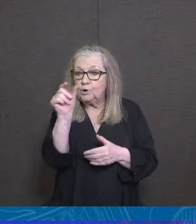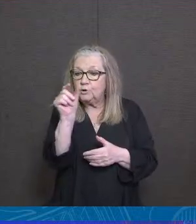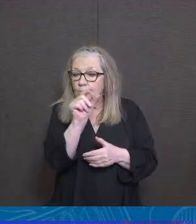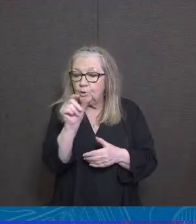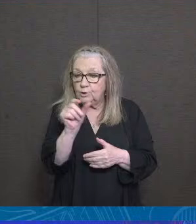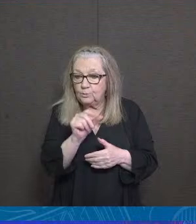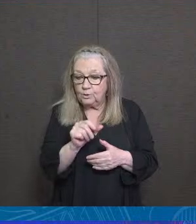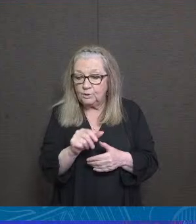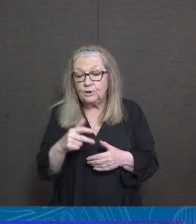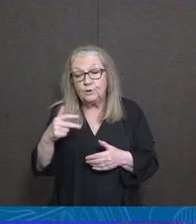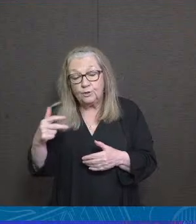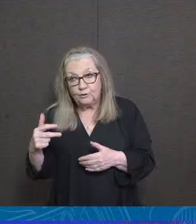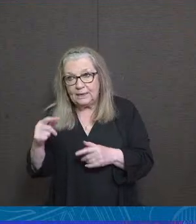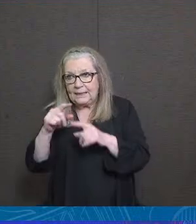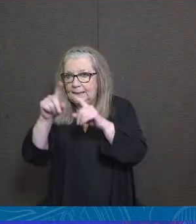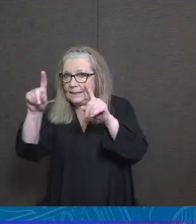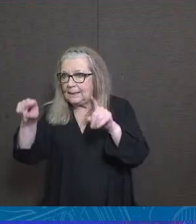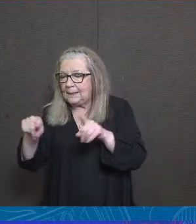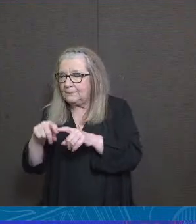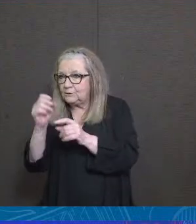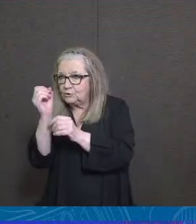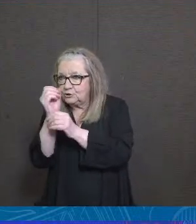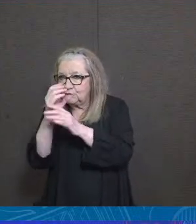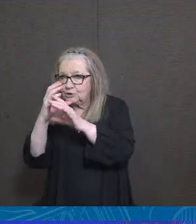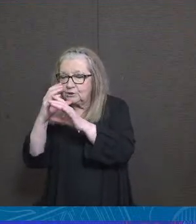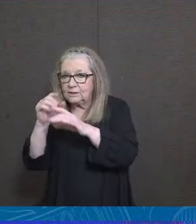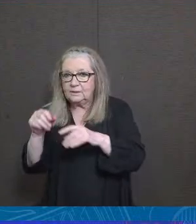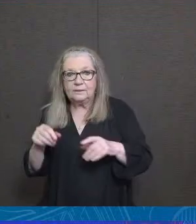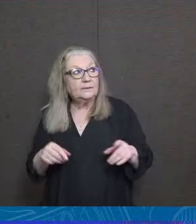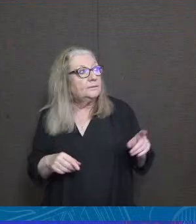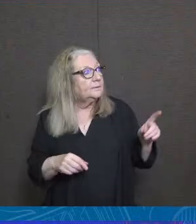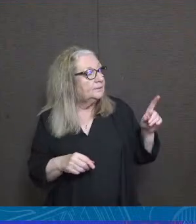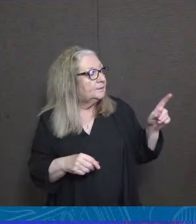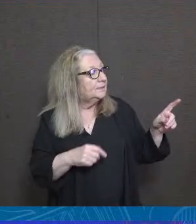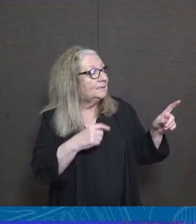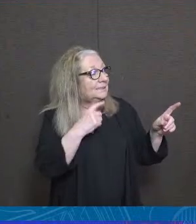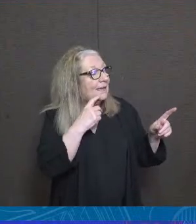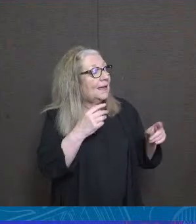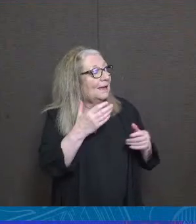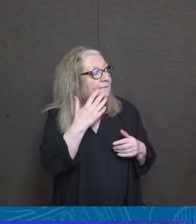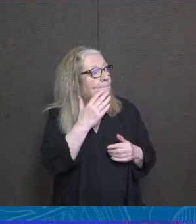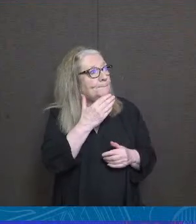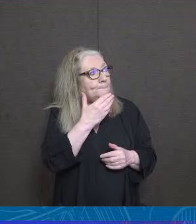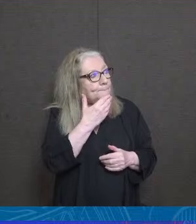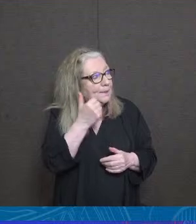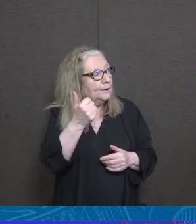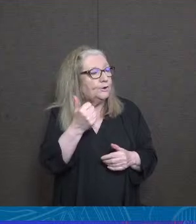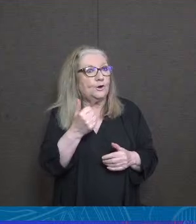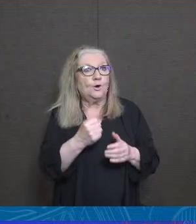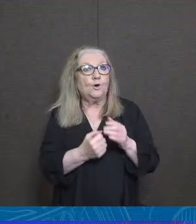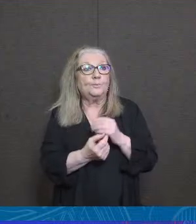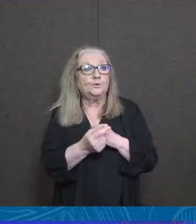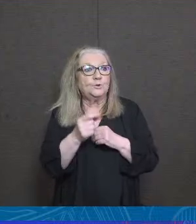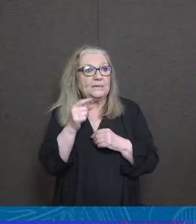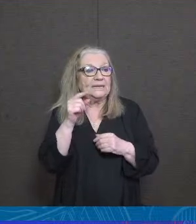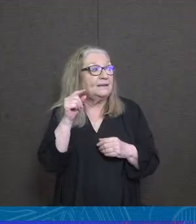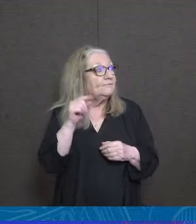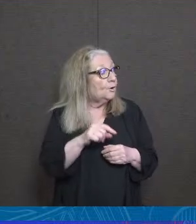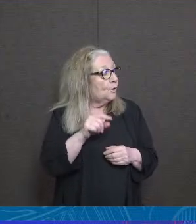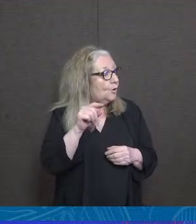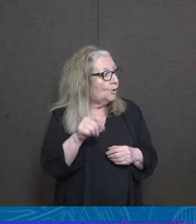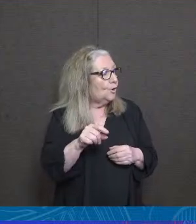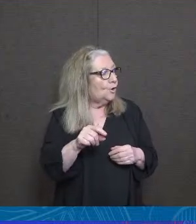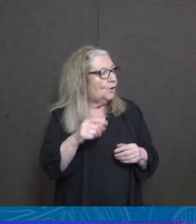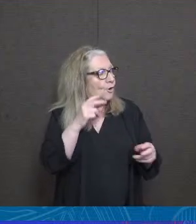point, AI in open science present an unprecedented opportunity for better hazard assessments, but we need more local data, and research needs to